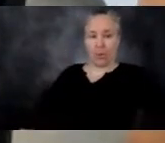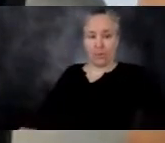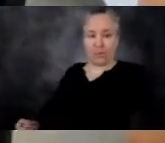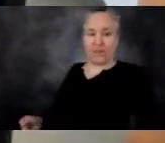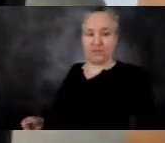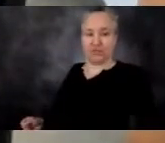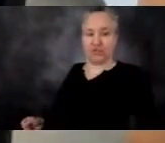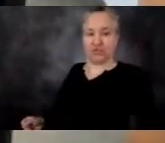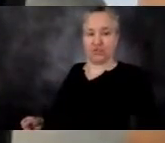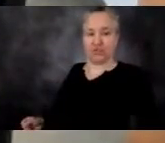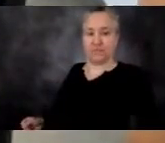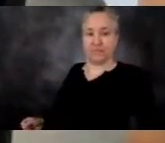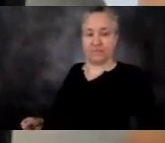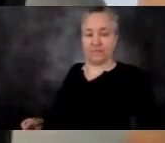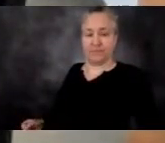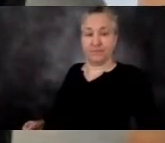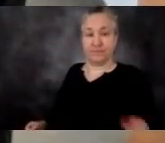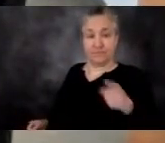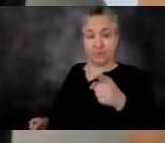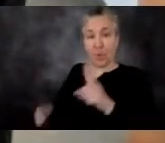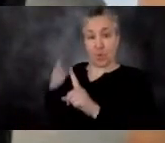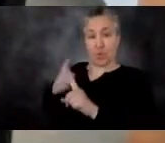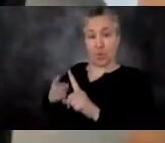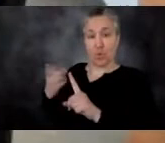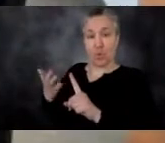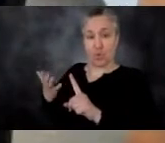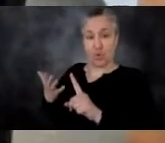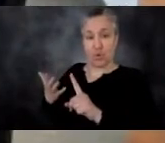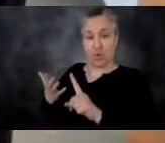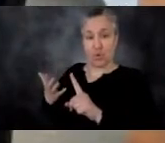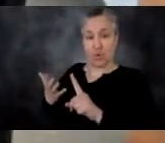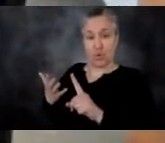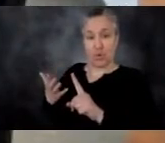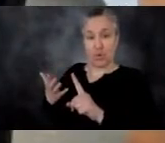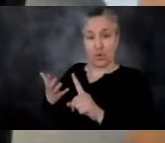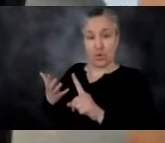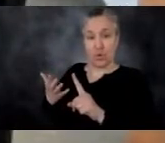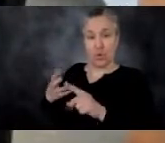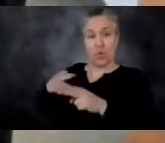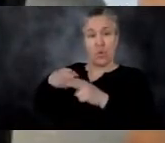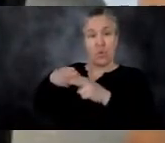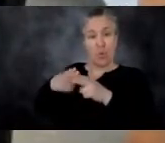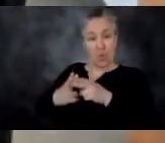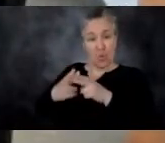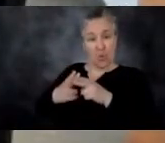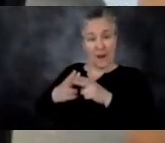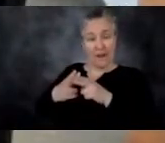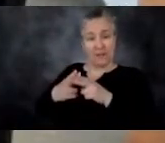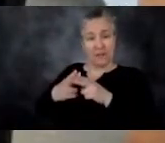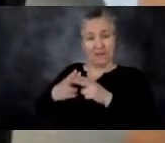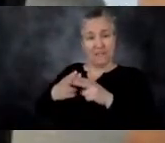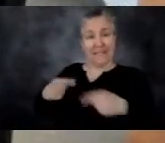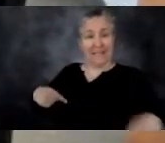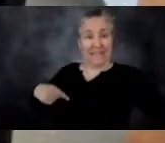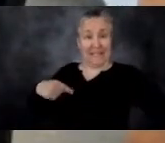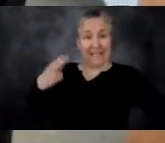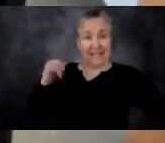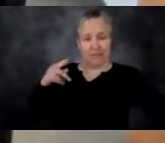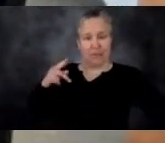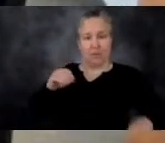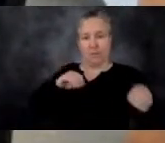back. From here, my goal is to start to shift the weight from my hips into my hands. So I'm actually loading